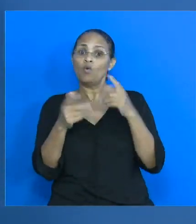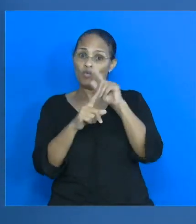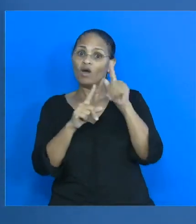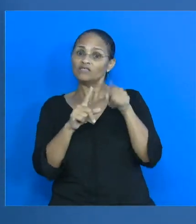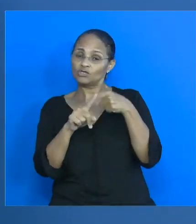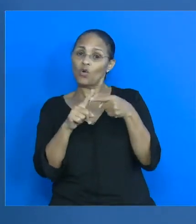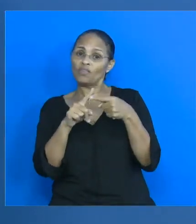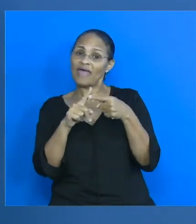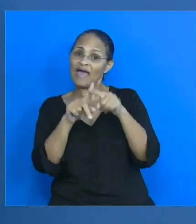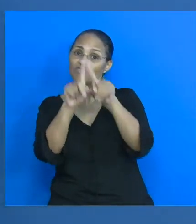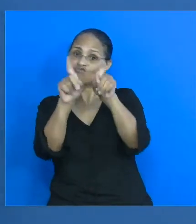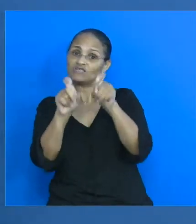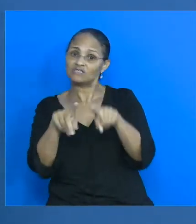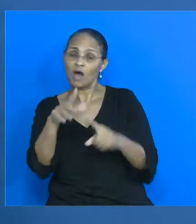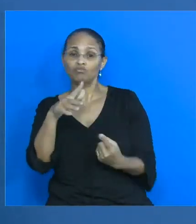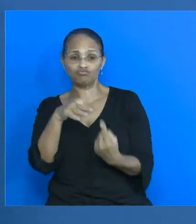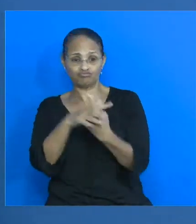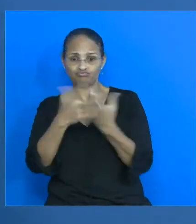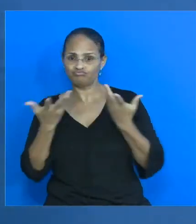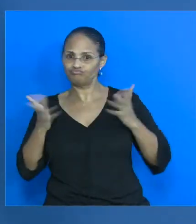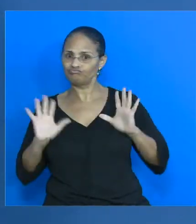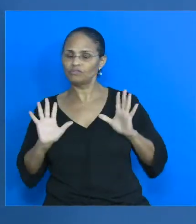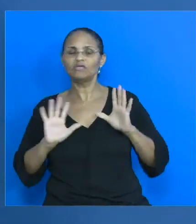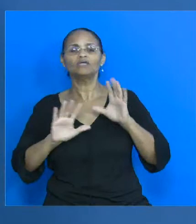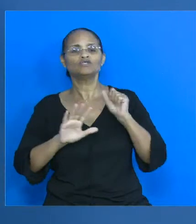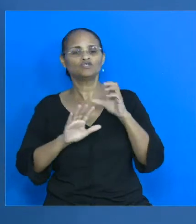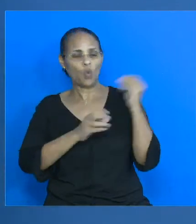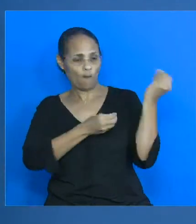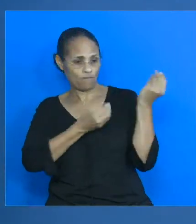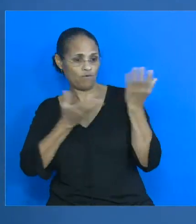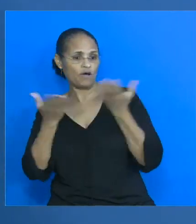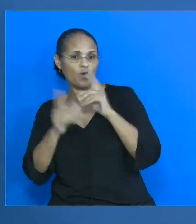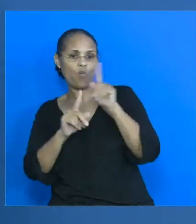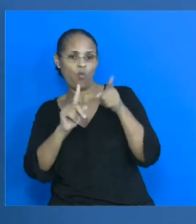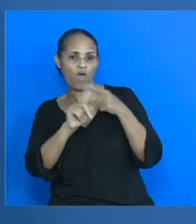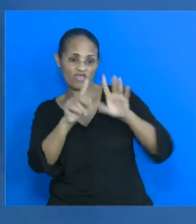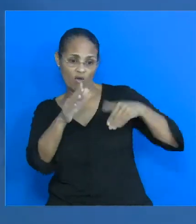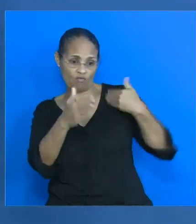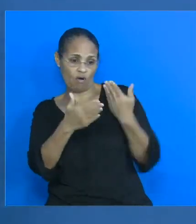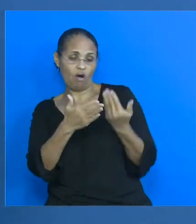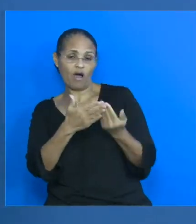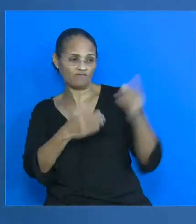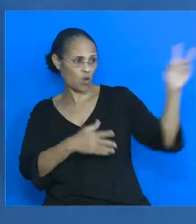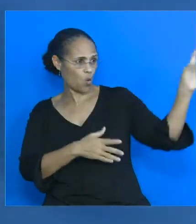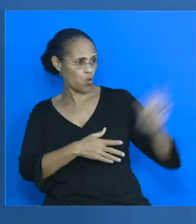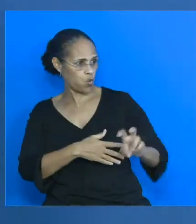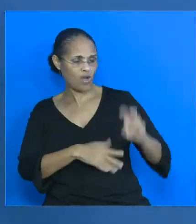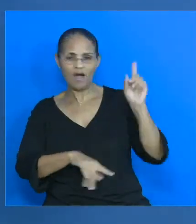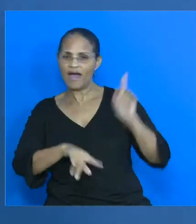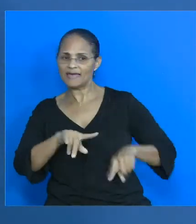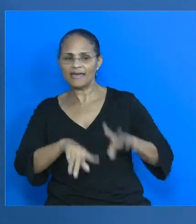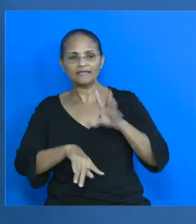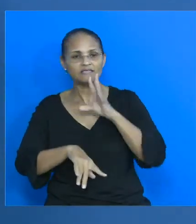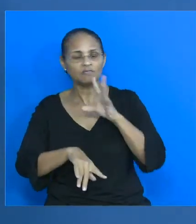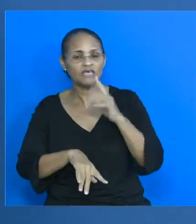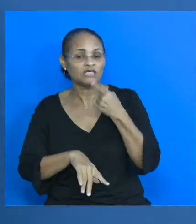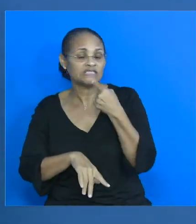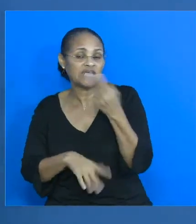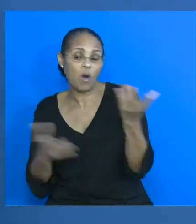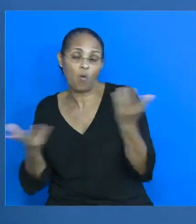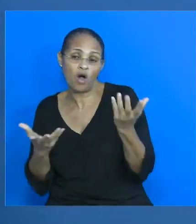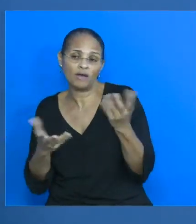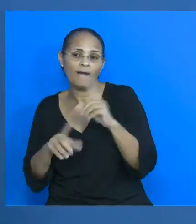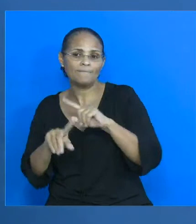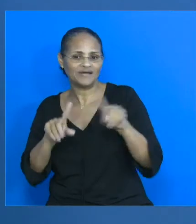results. That information, like I said, Trevor, is provided to them upon their arrival. I can't speak to who said what to them, but they